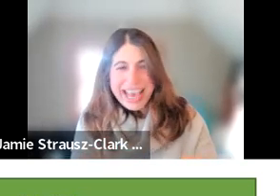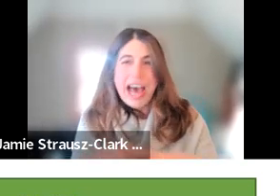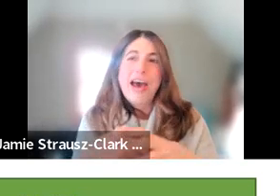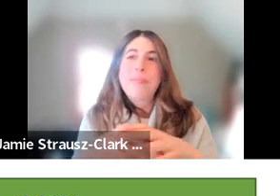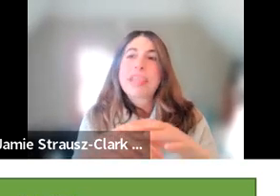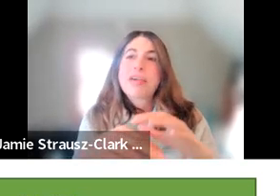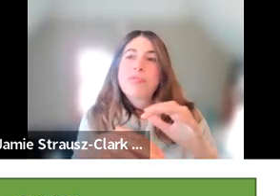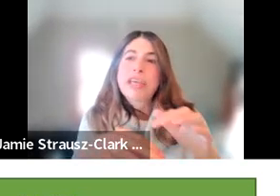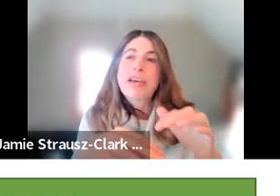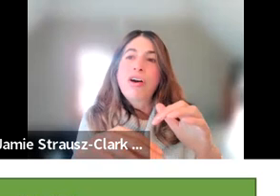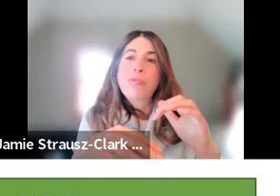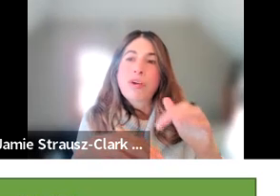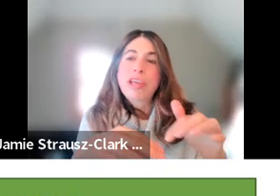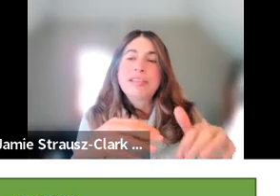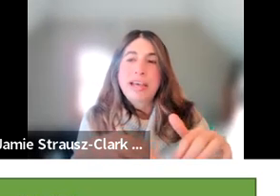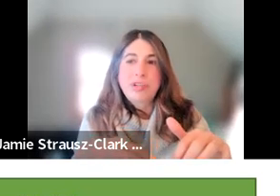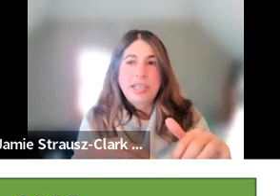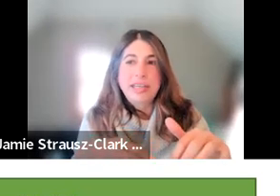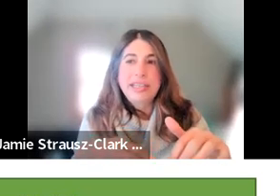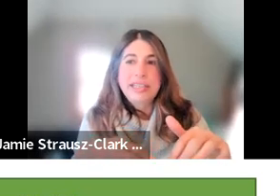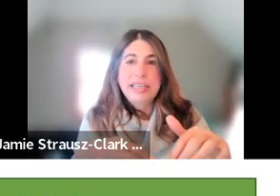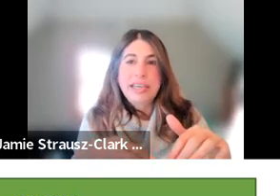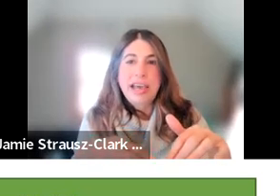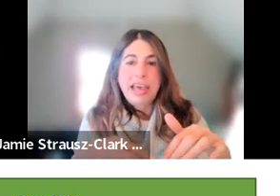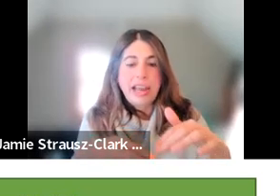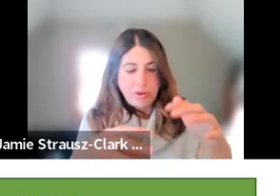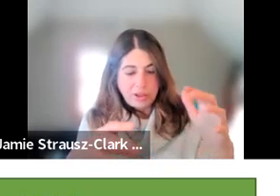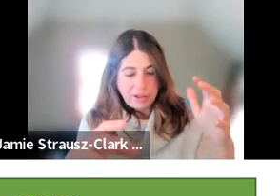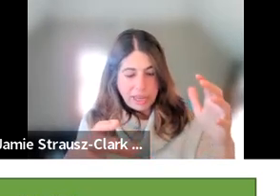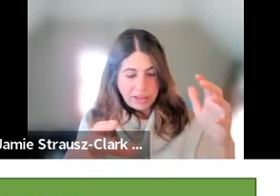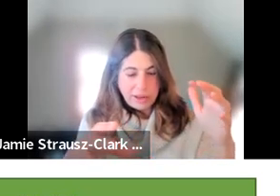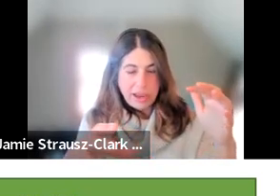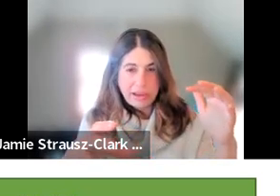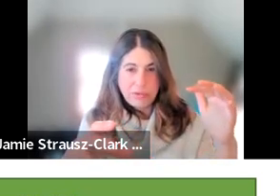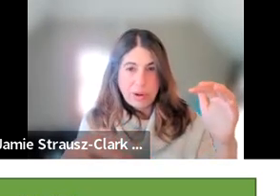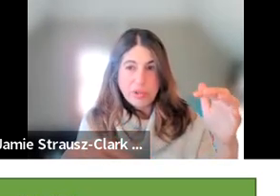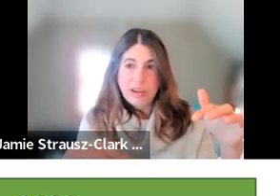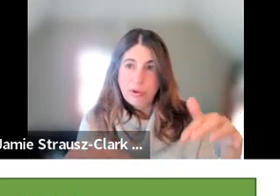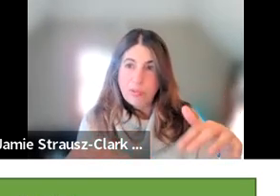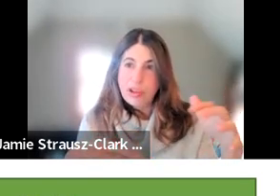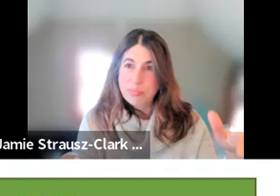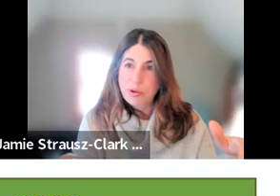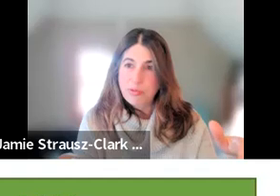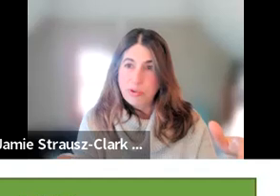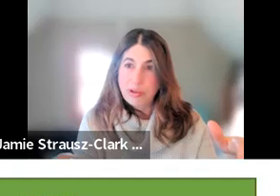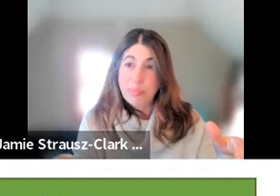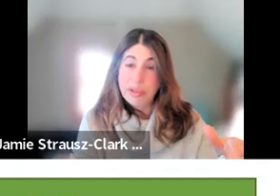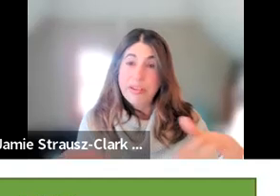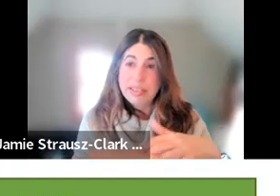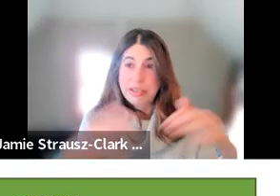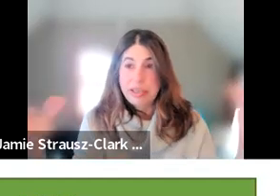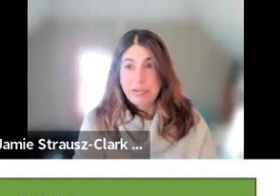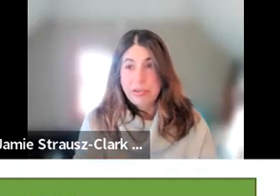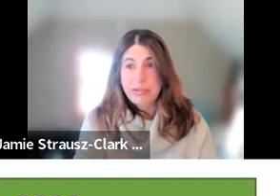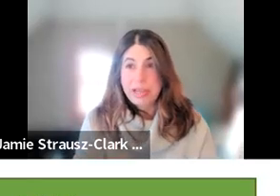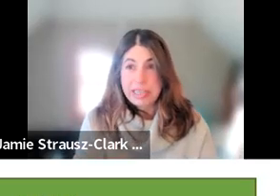Kashi. We are working simultaneously, and I know that Representative Orwell has put forth a bill